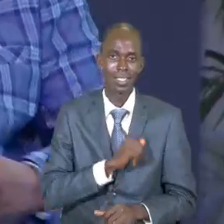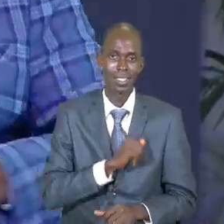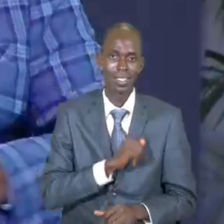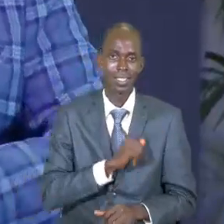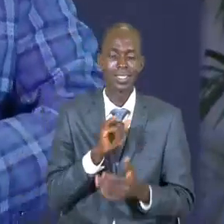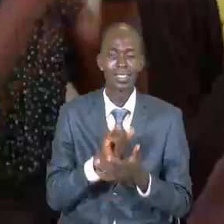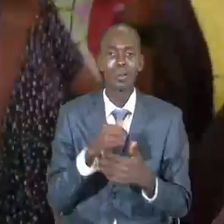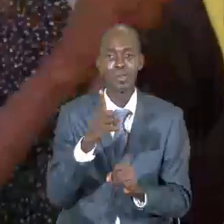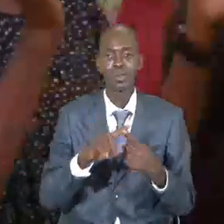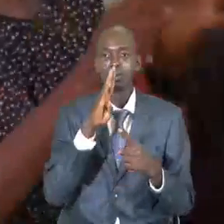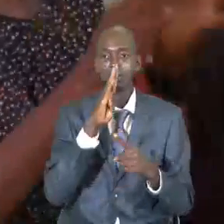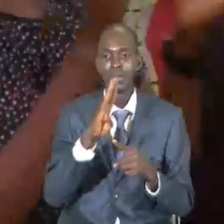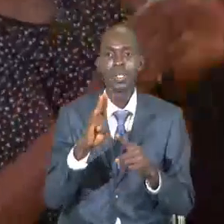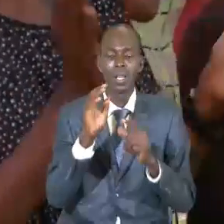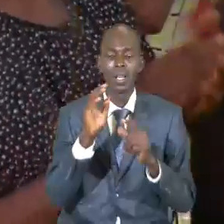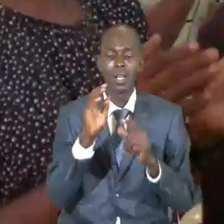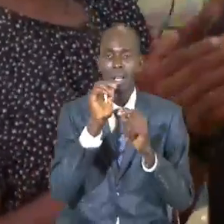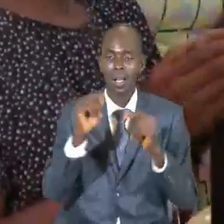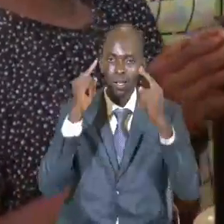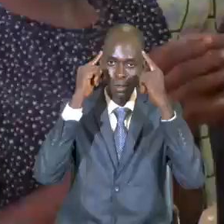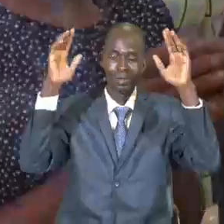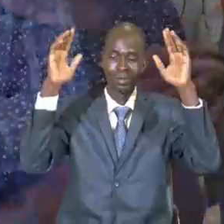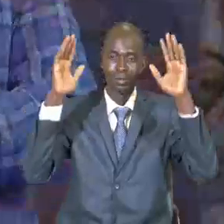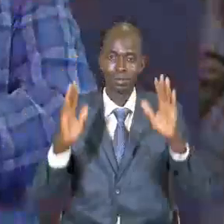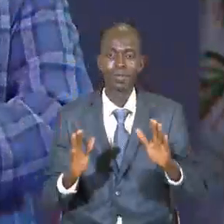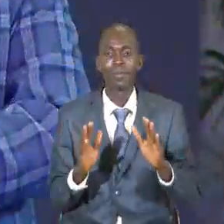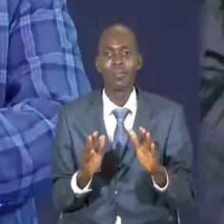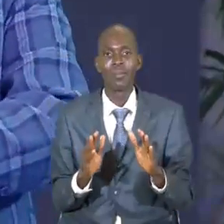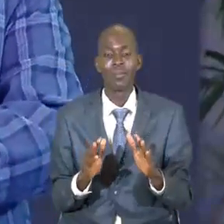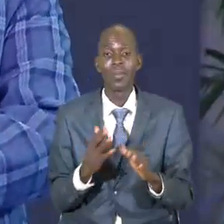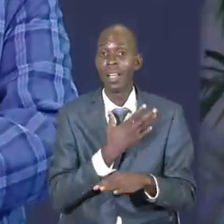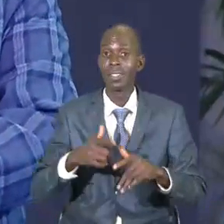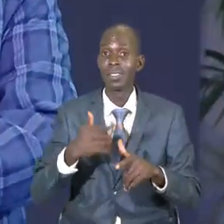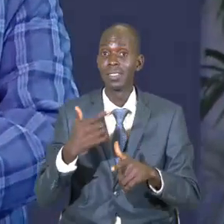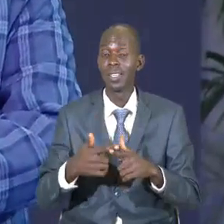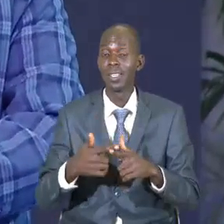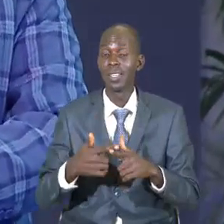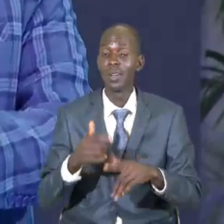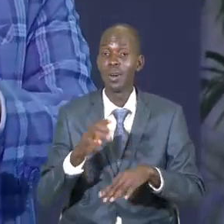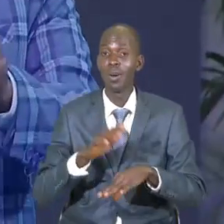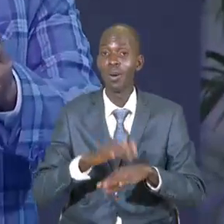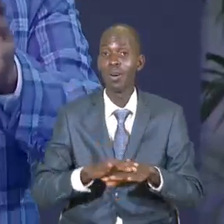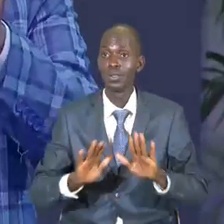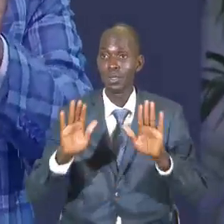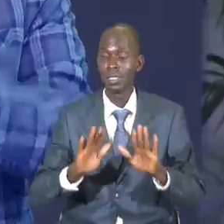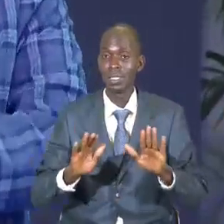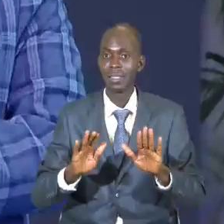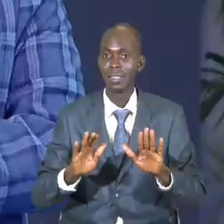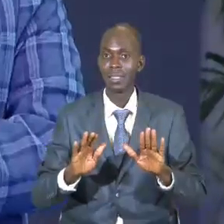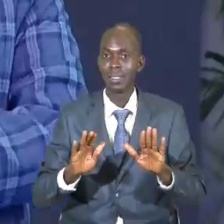achiever. And then on Sunday in the morning, I come with